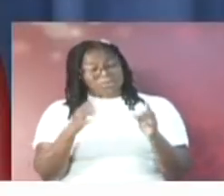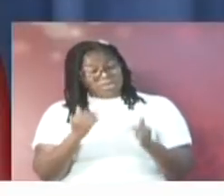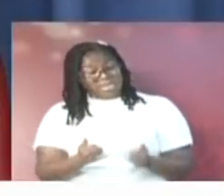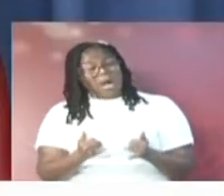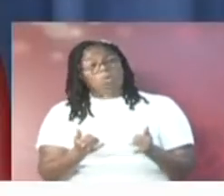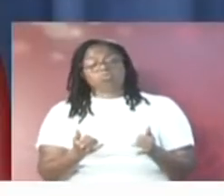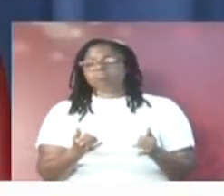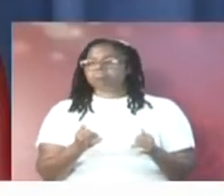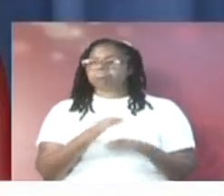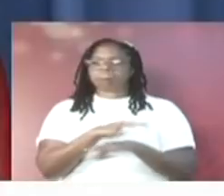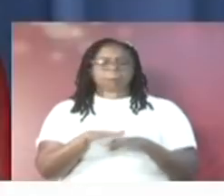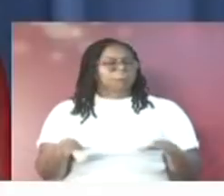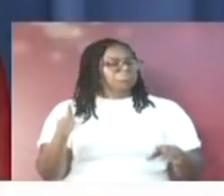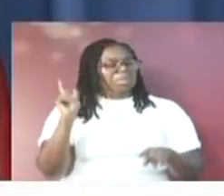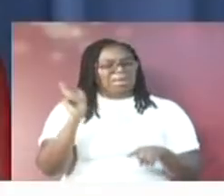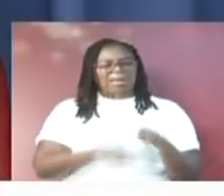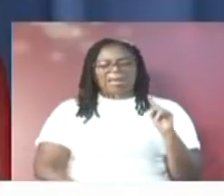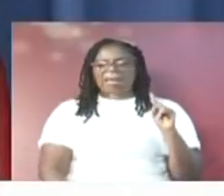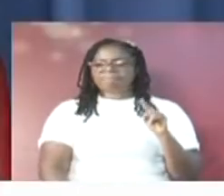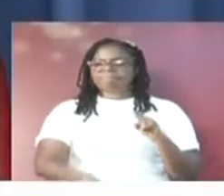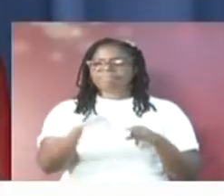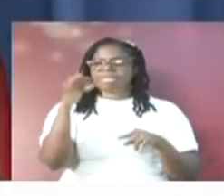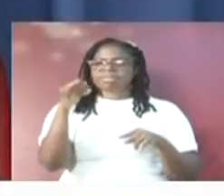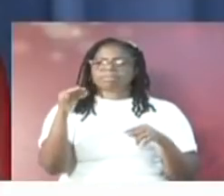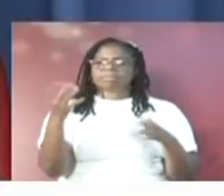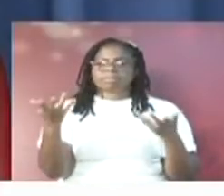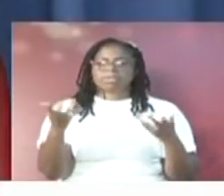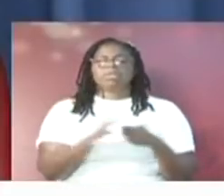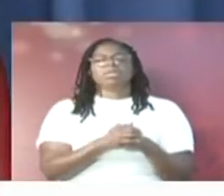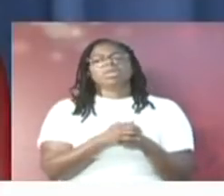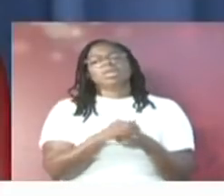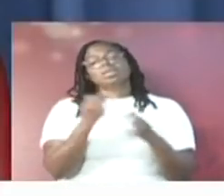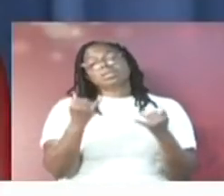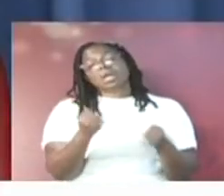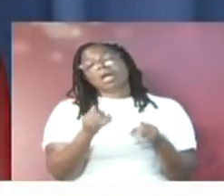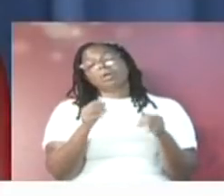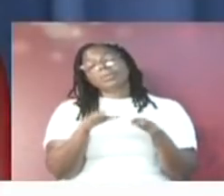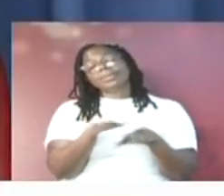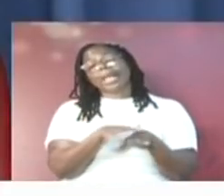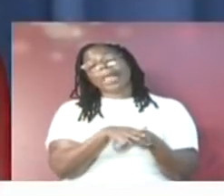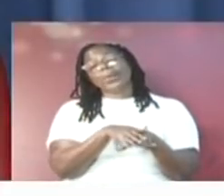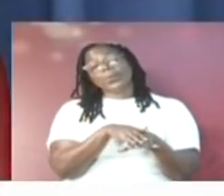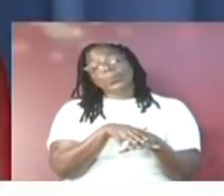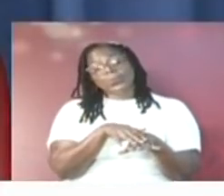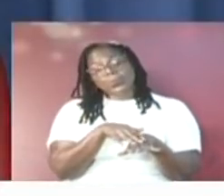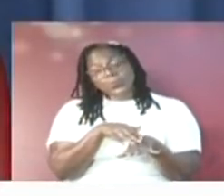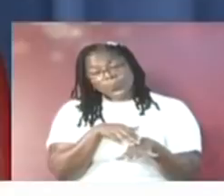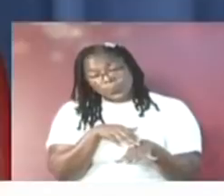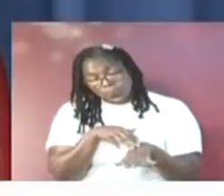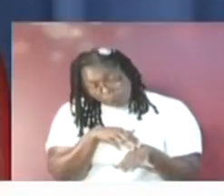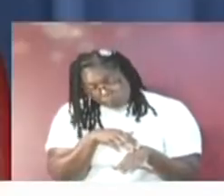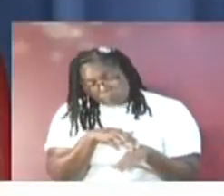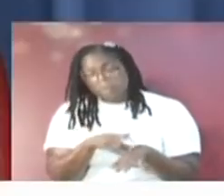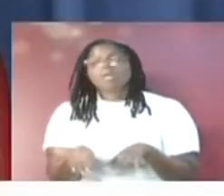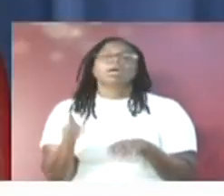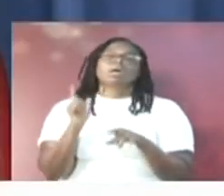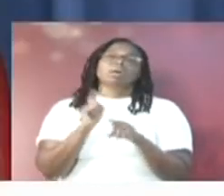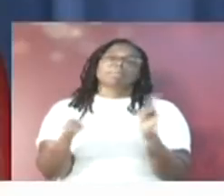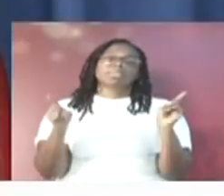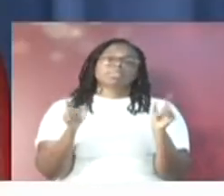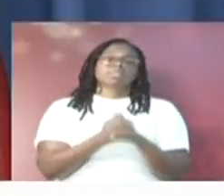help. But in the meantime, we've moved very slowly, but surely, to